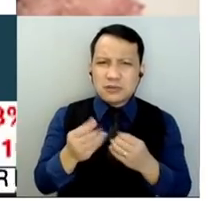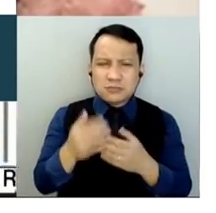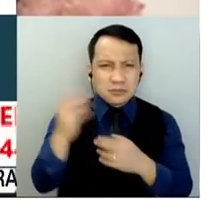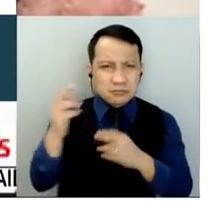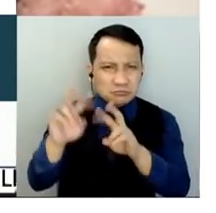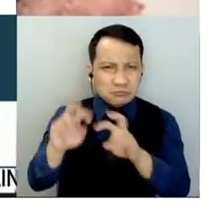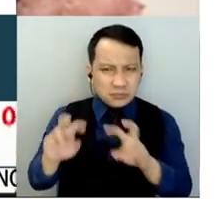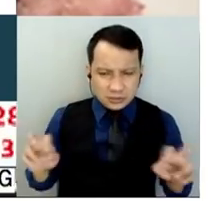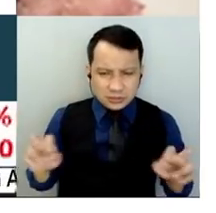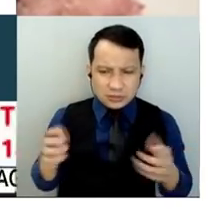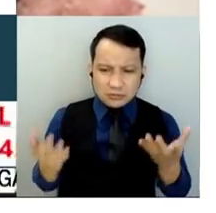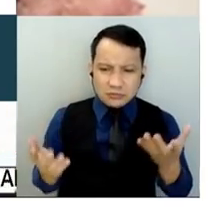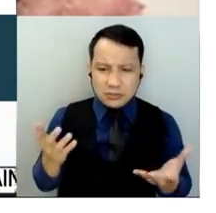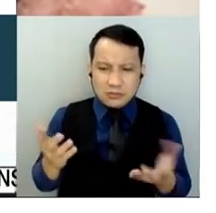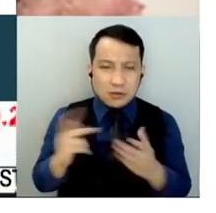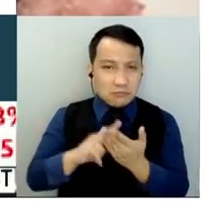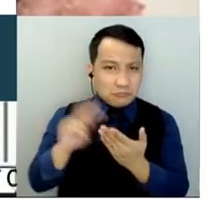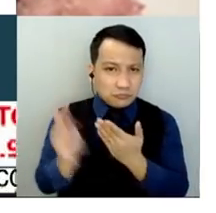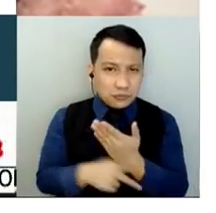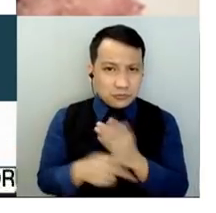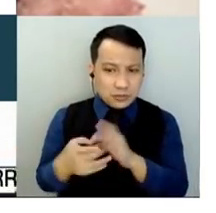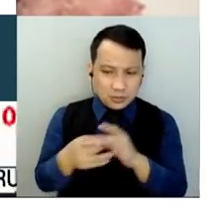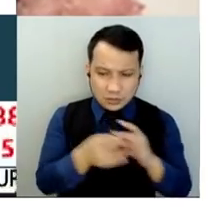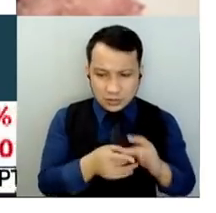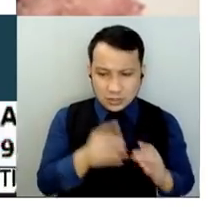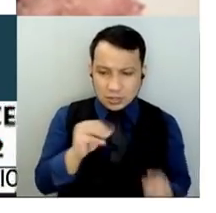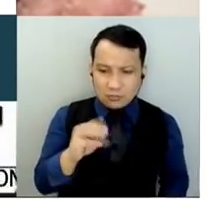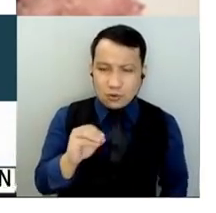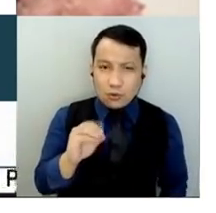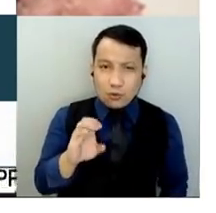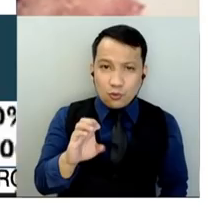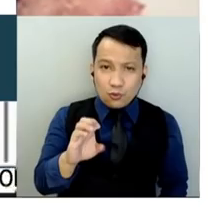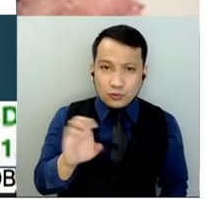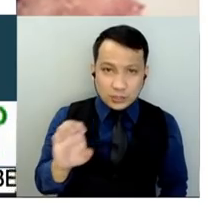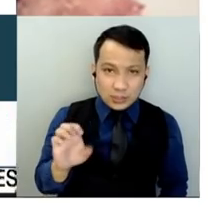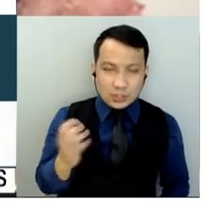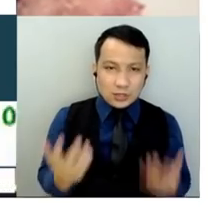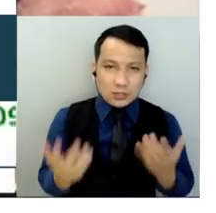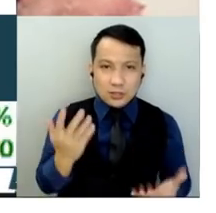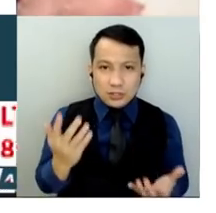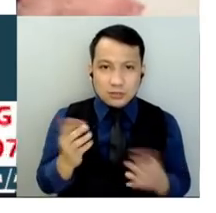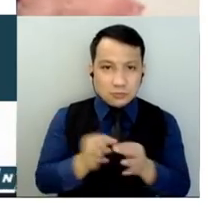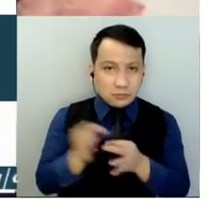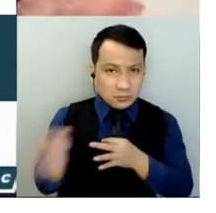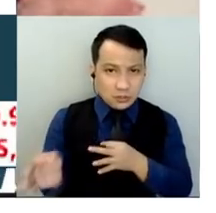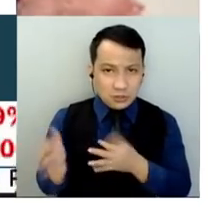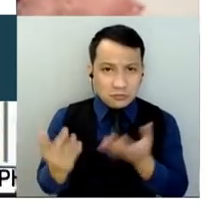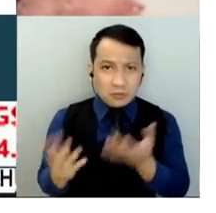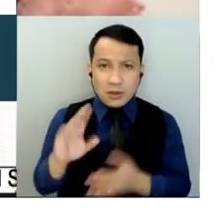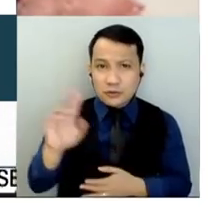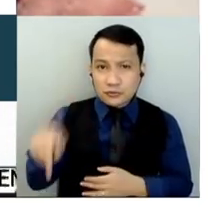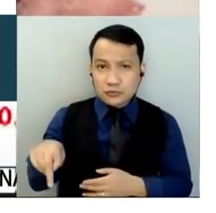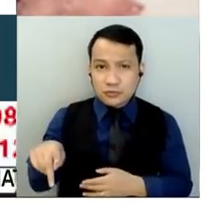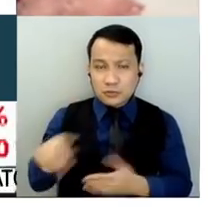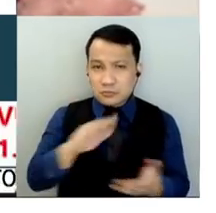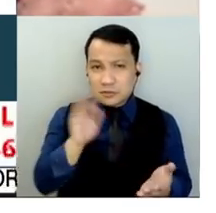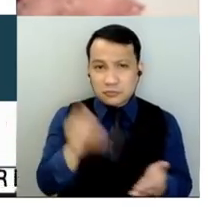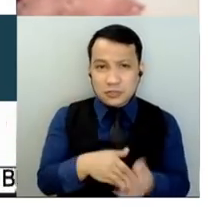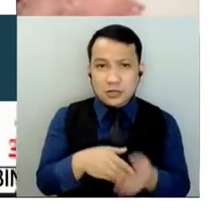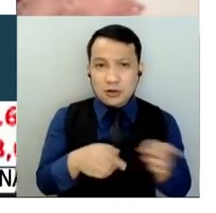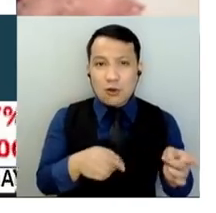research programs will be part of MOOE. So, and to the extent that UP, of course, is a center